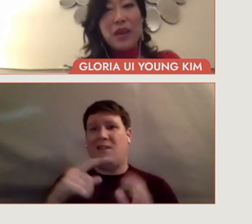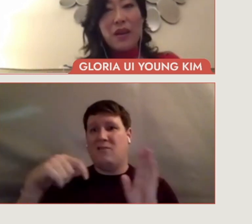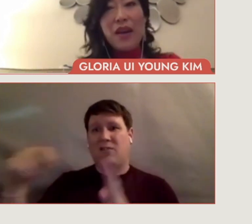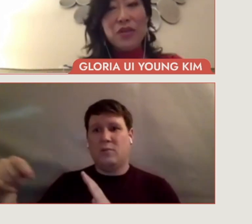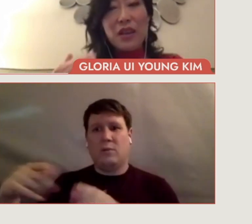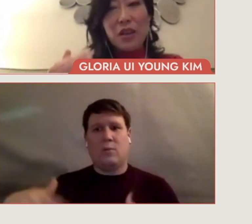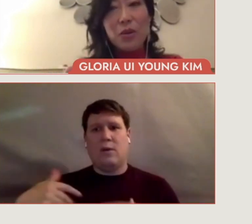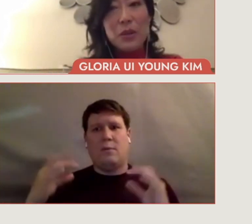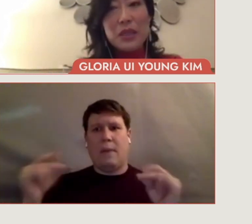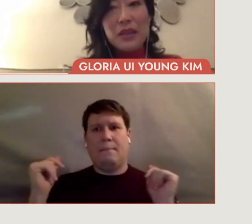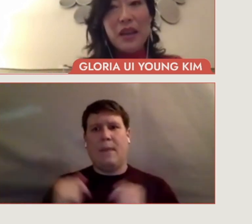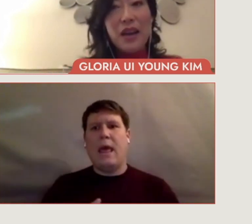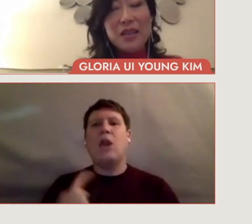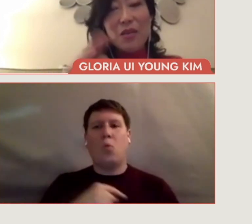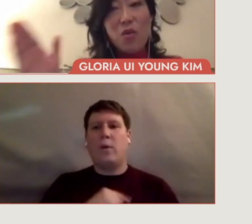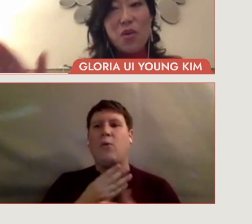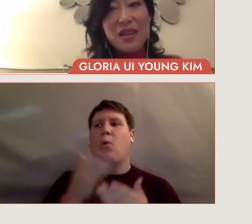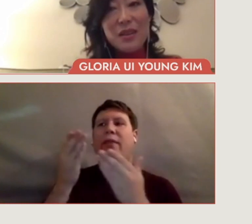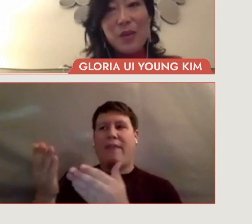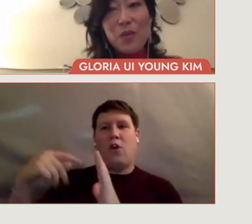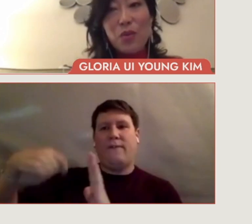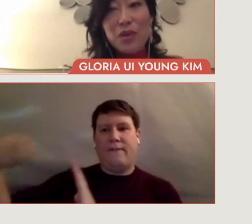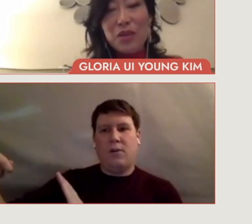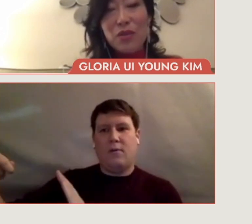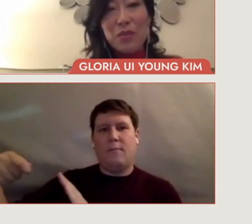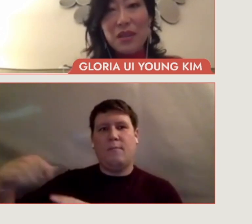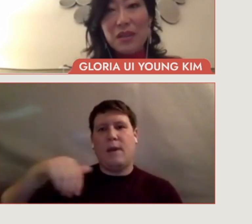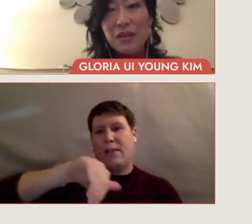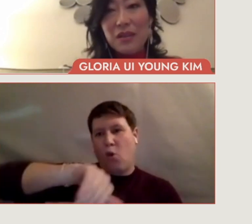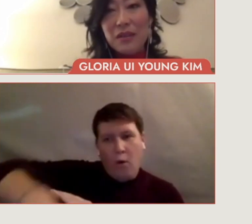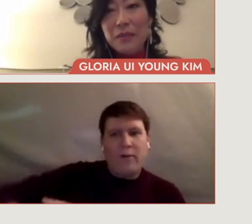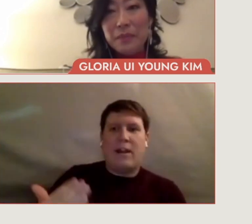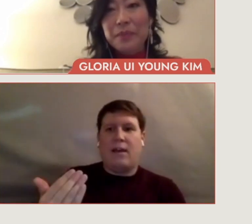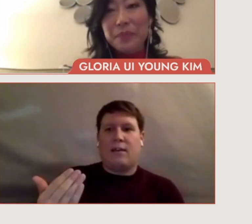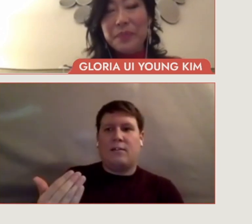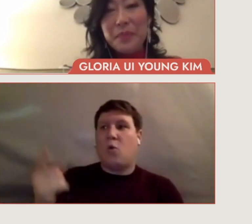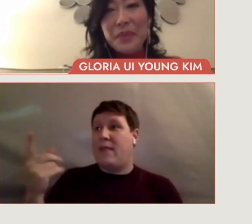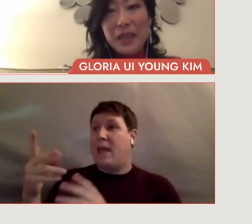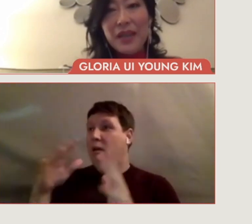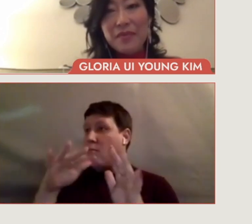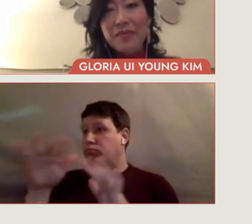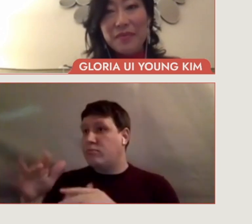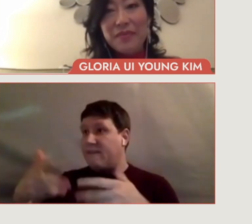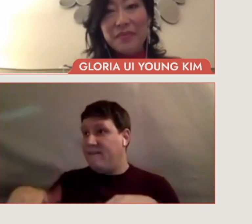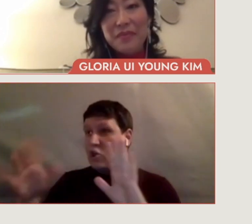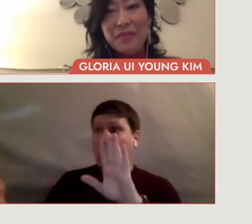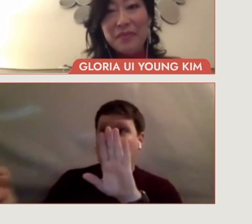we were there after they closed and until the morning. So we weren't interrupted, and yeah.